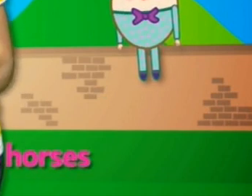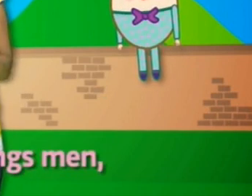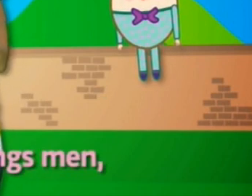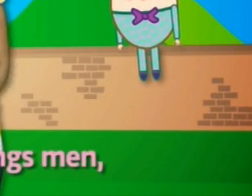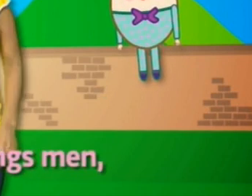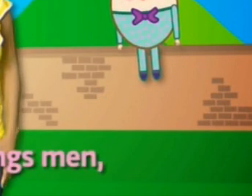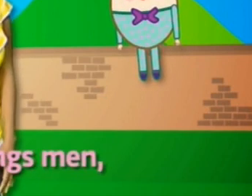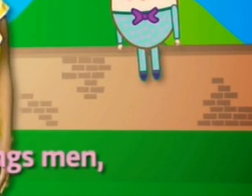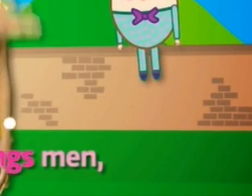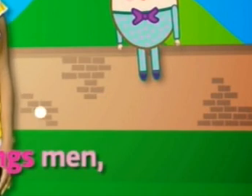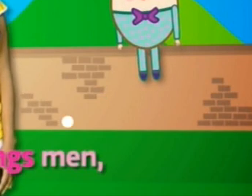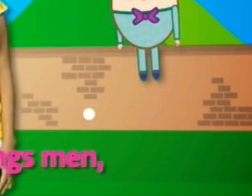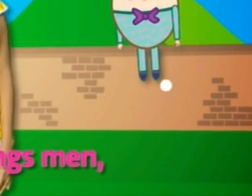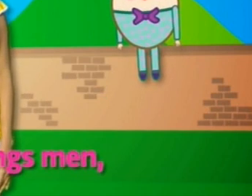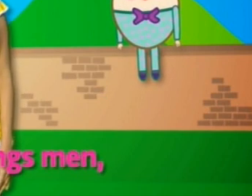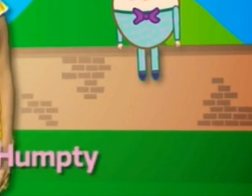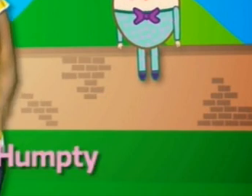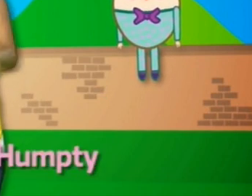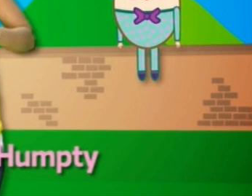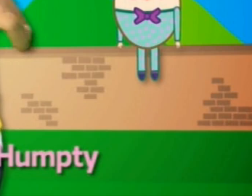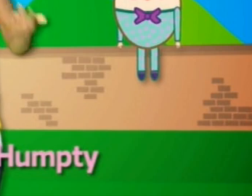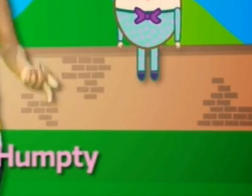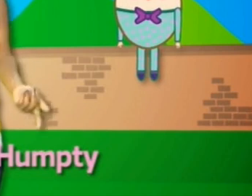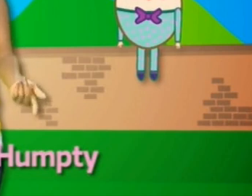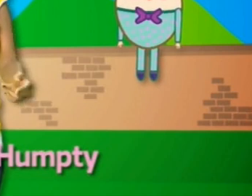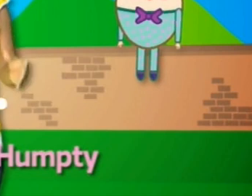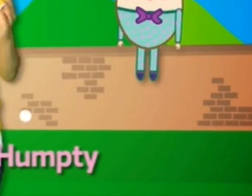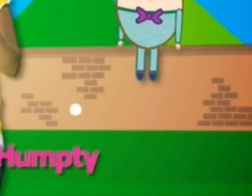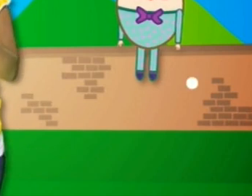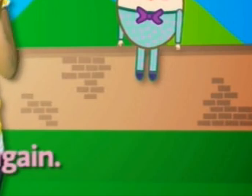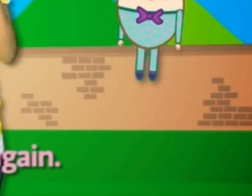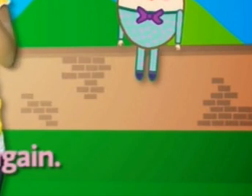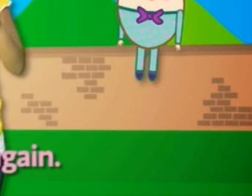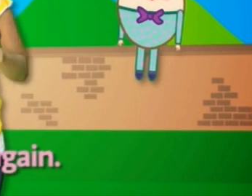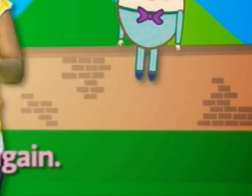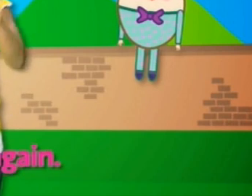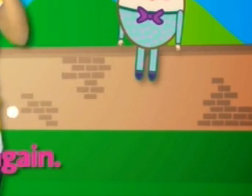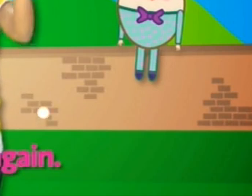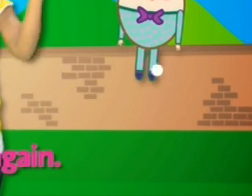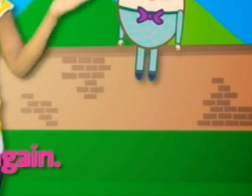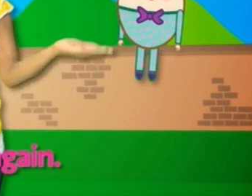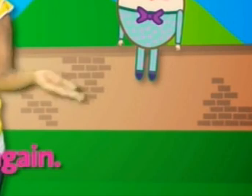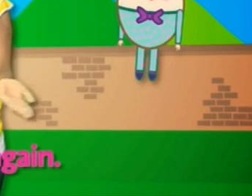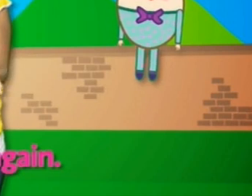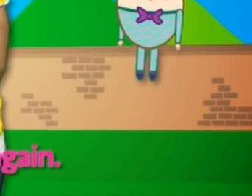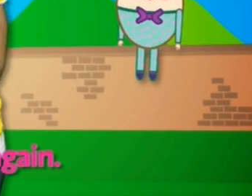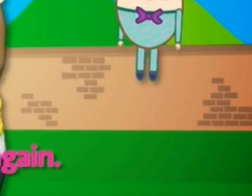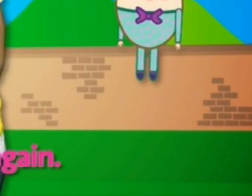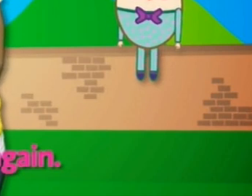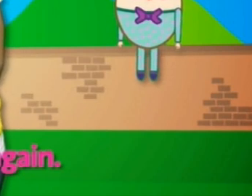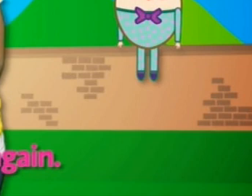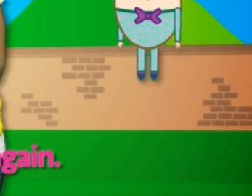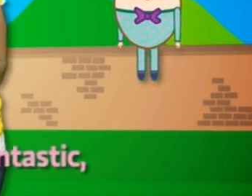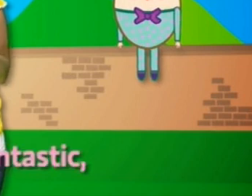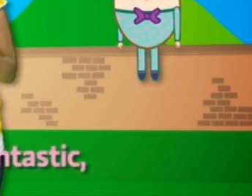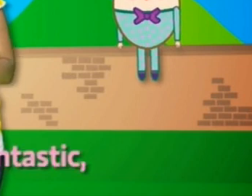king's horses and all the king's men couldn't put Humpty together